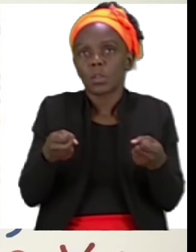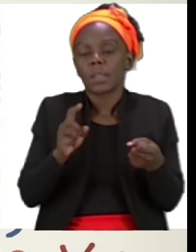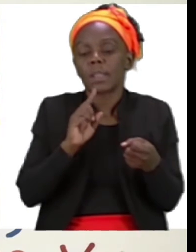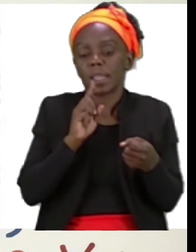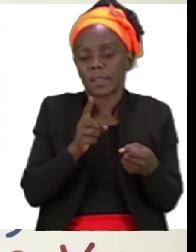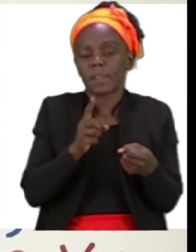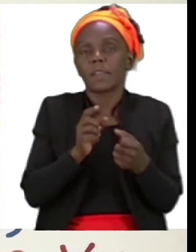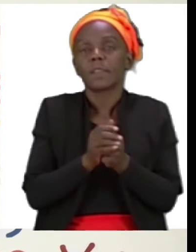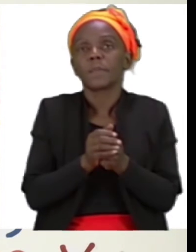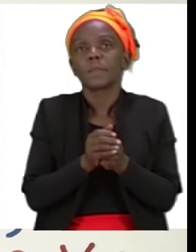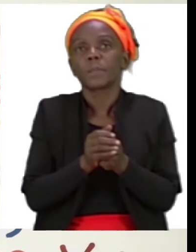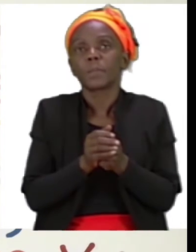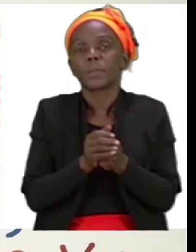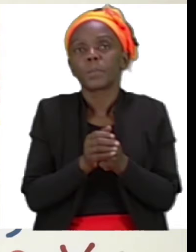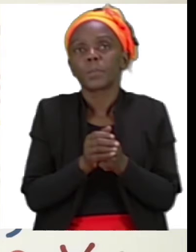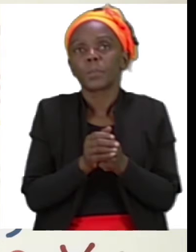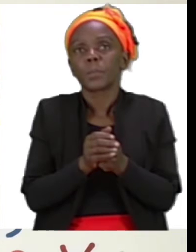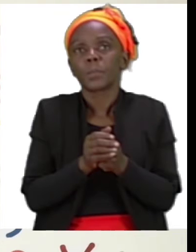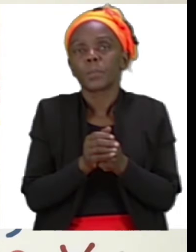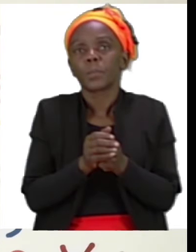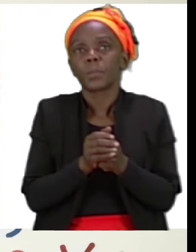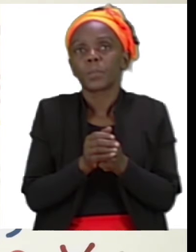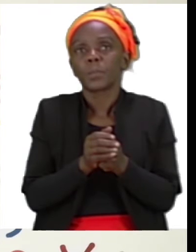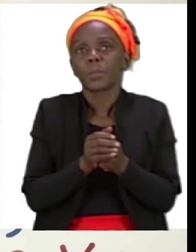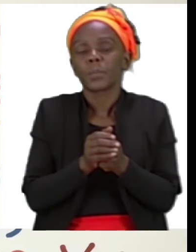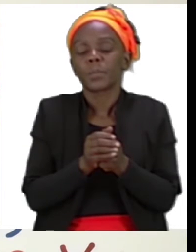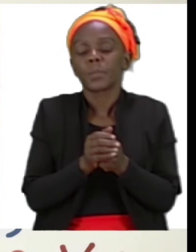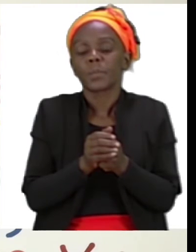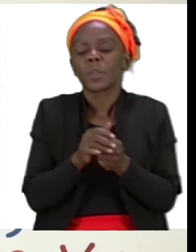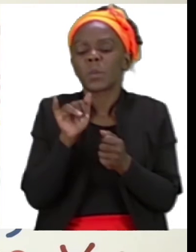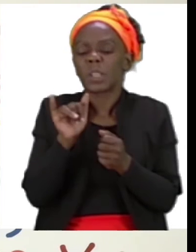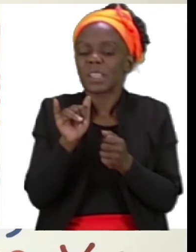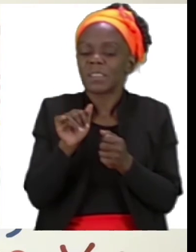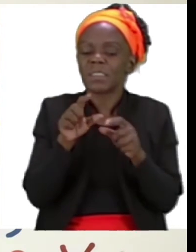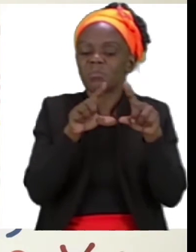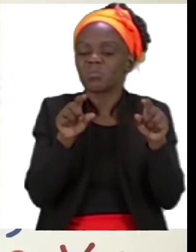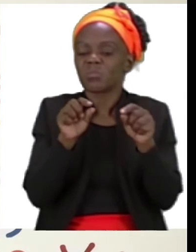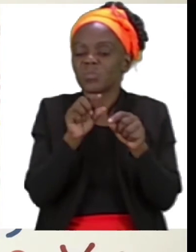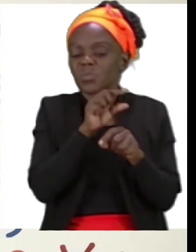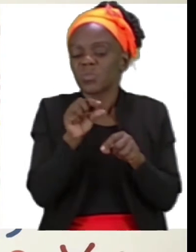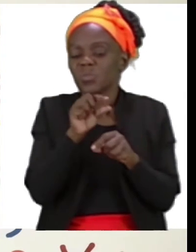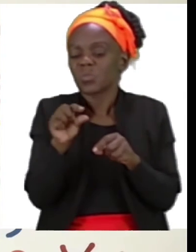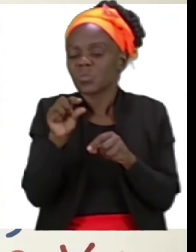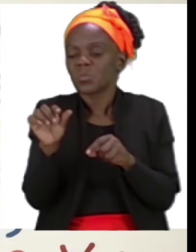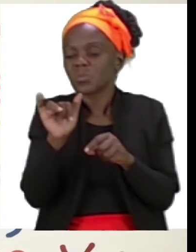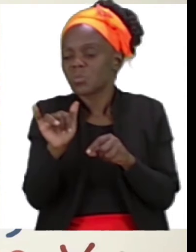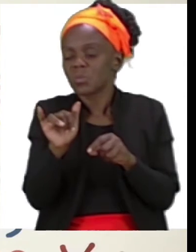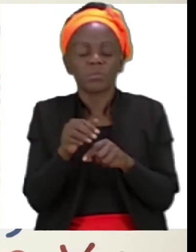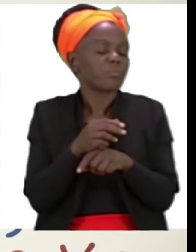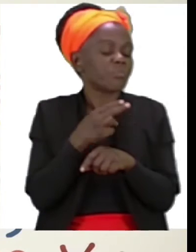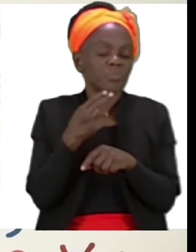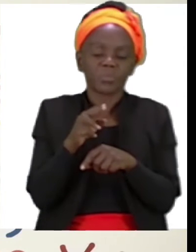is. Now if we leave it the way it is, it doesn't make sense. So we need to